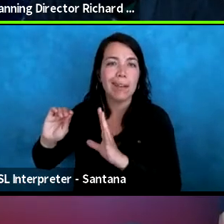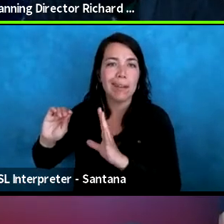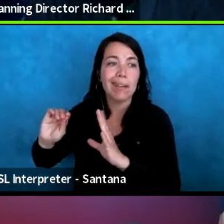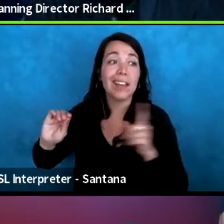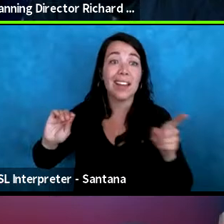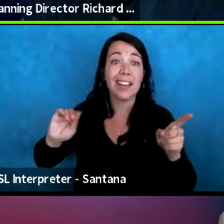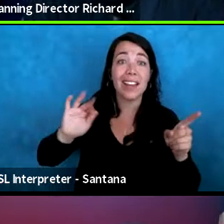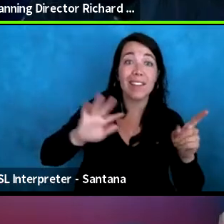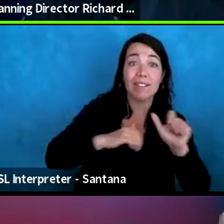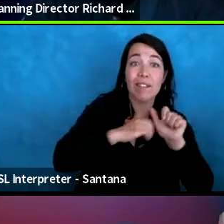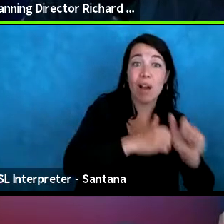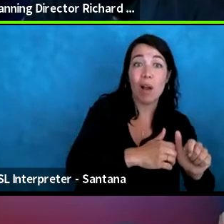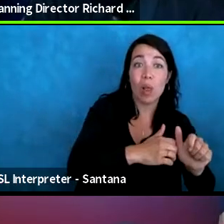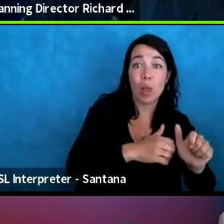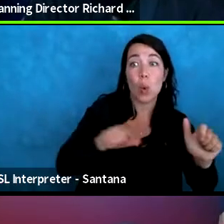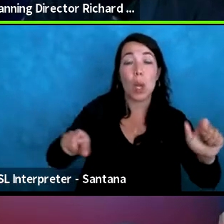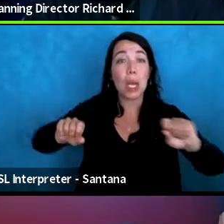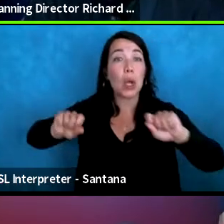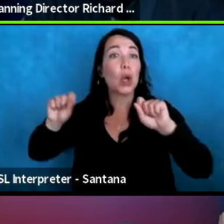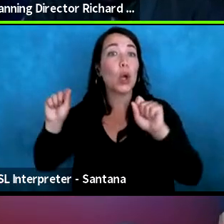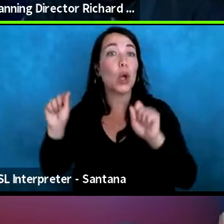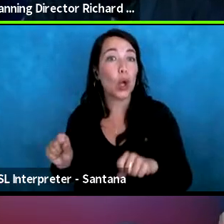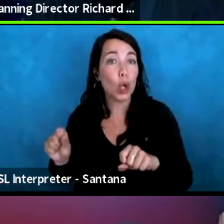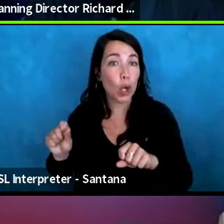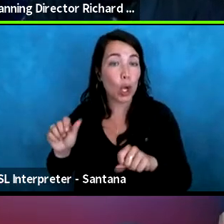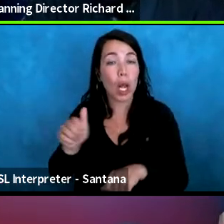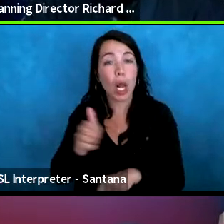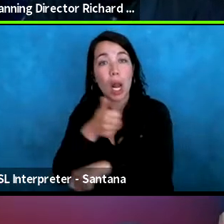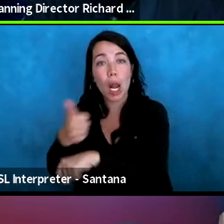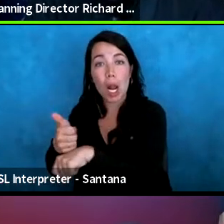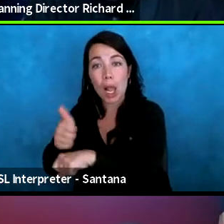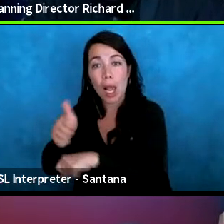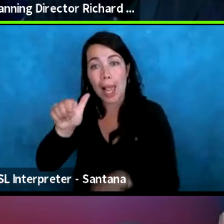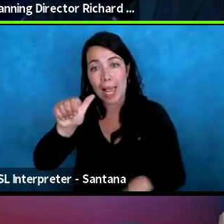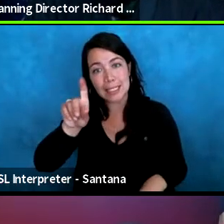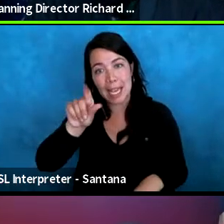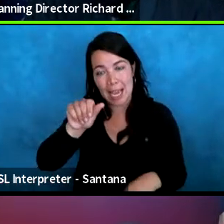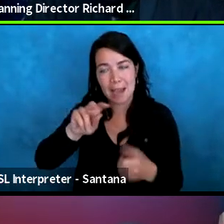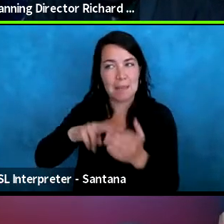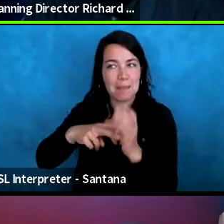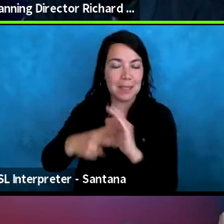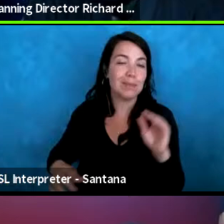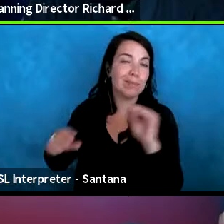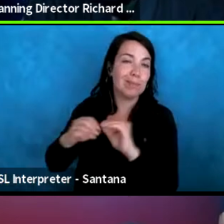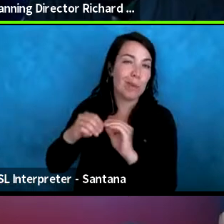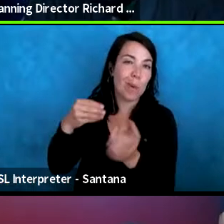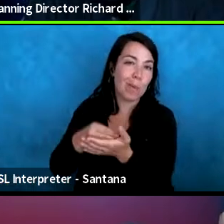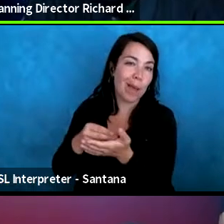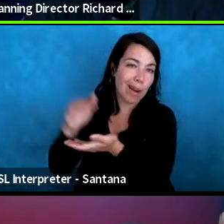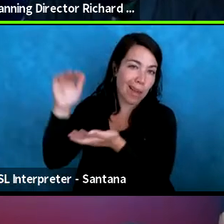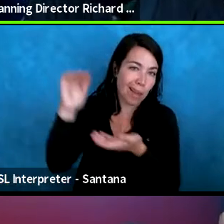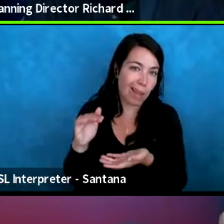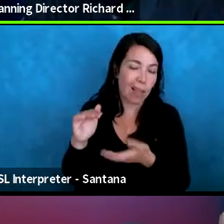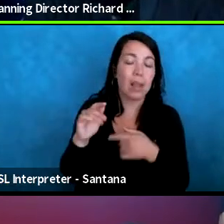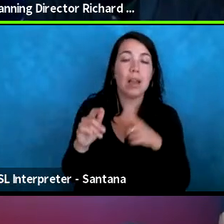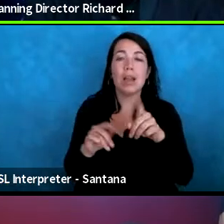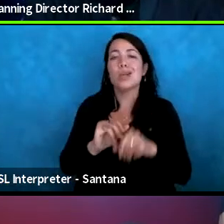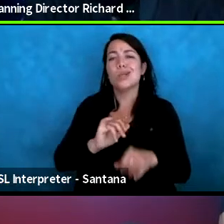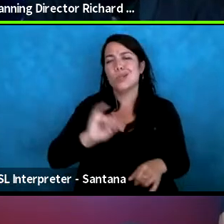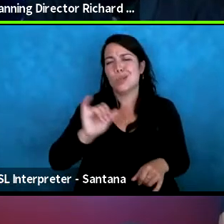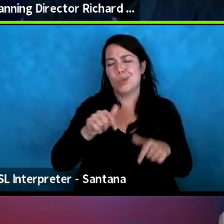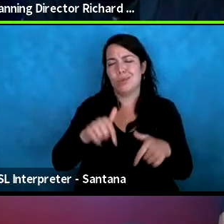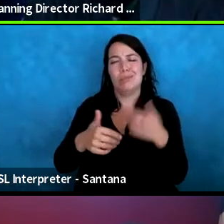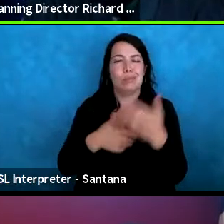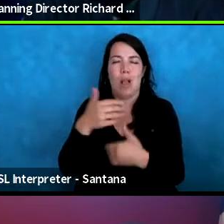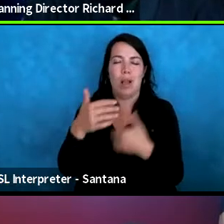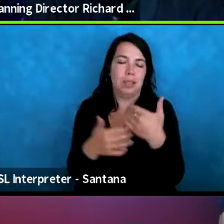piece. The other side of the funding piece is that this is, as I indicated before, a long-term multi-year process. And some of